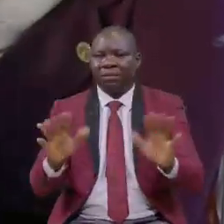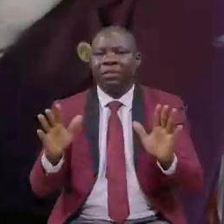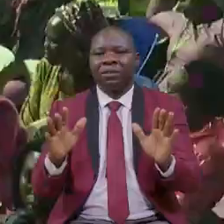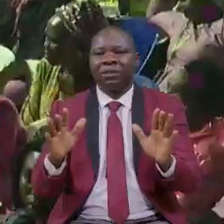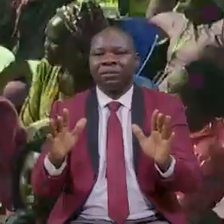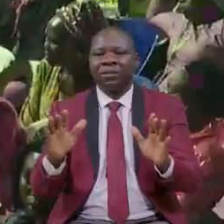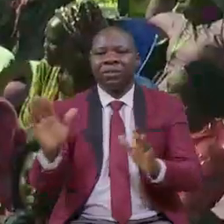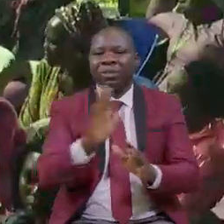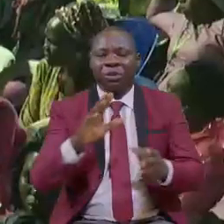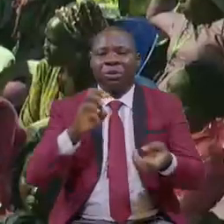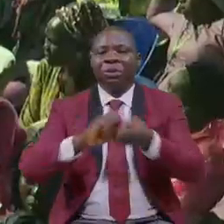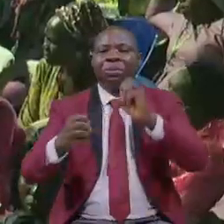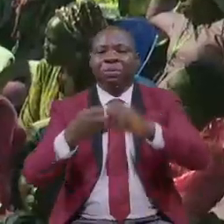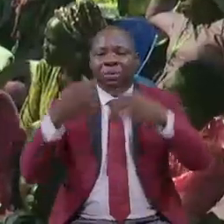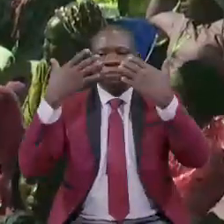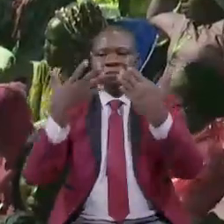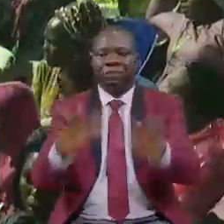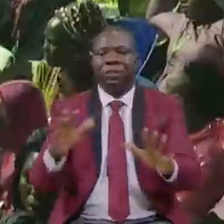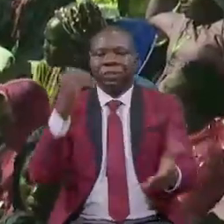Your problems finished.